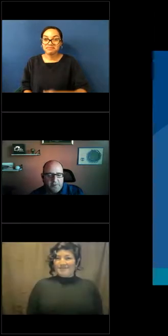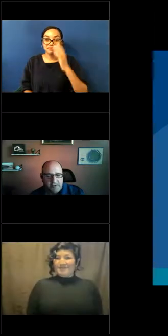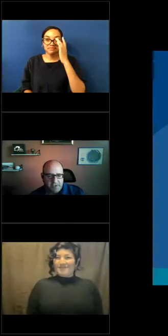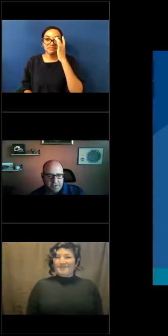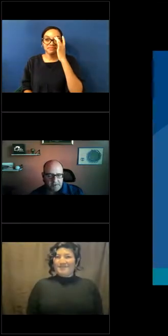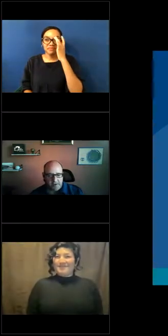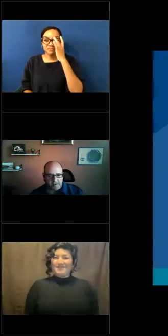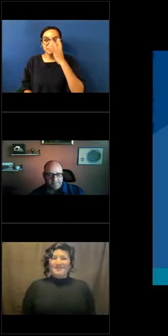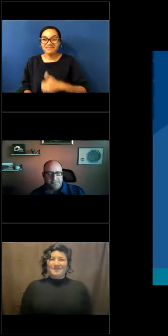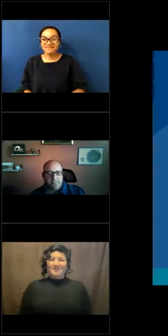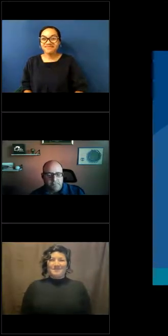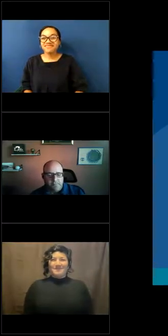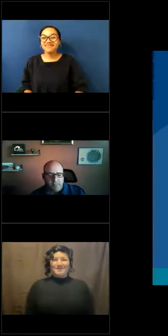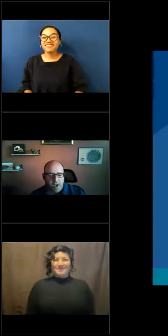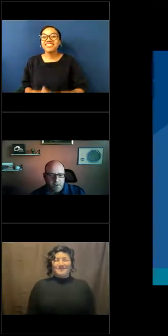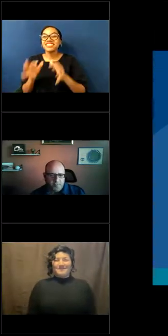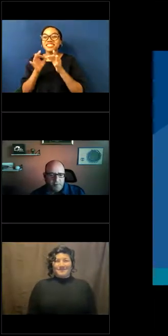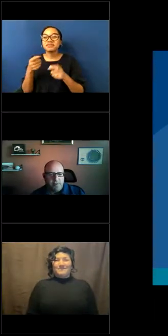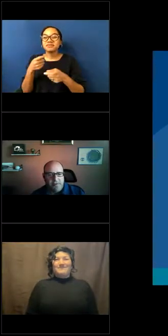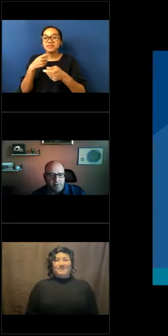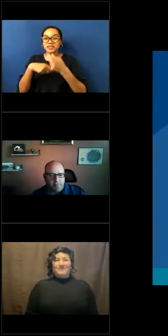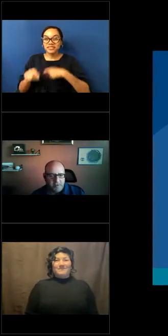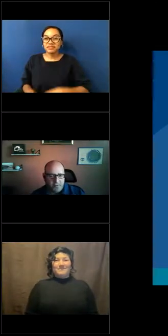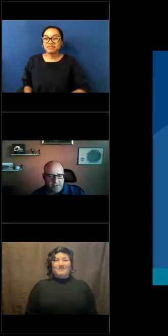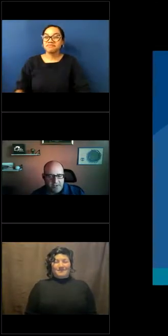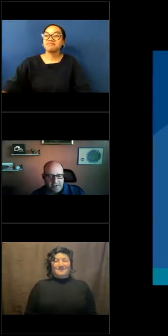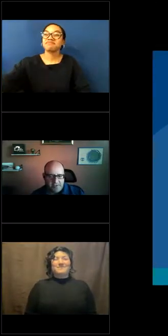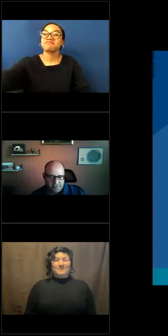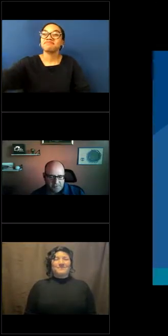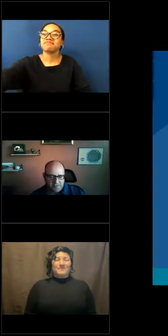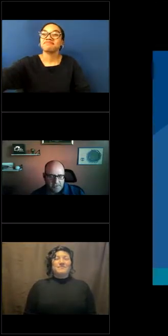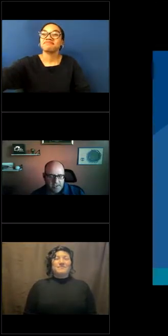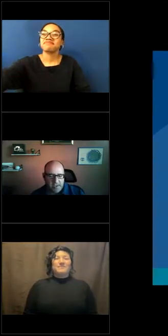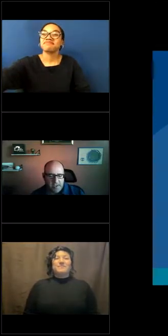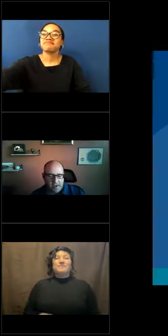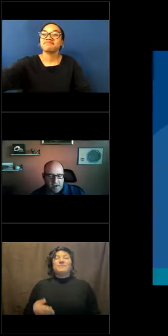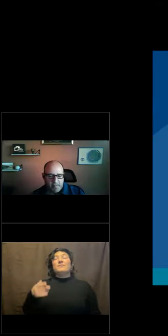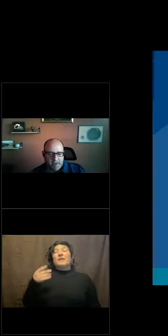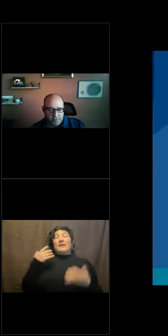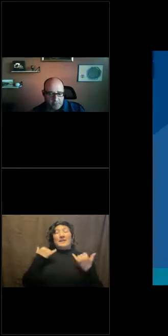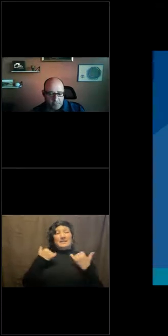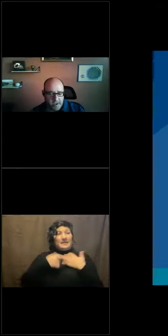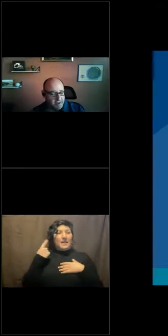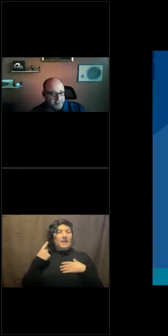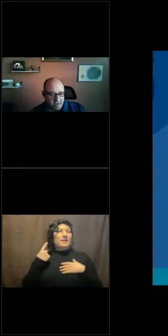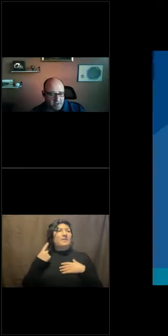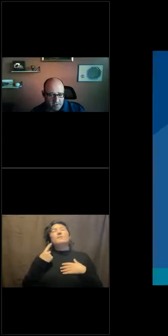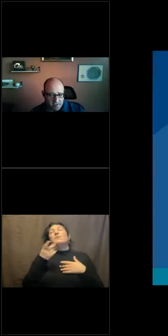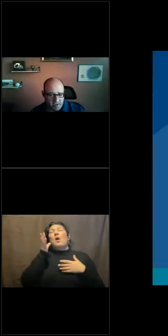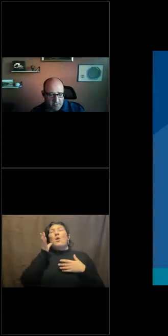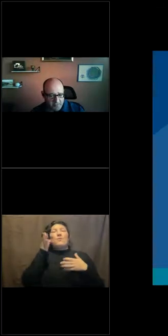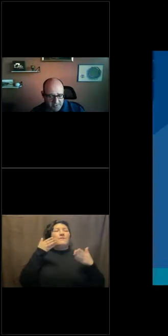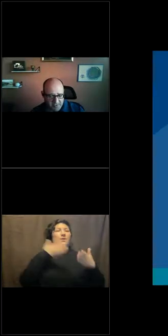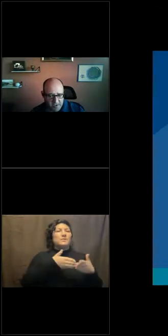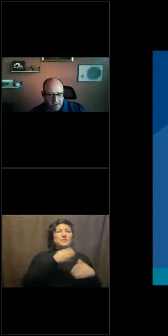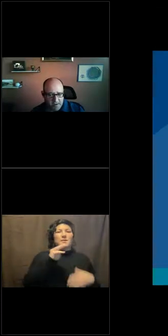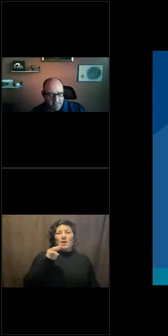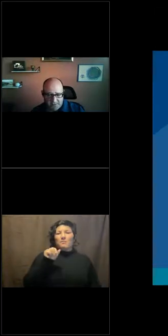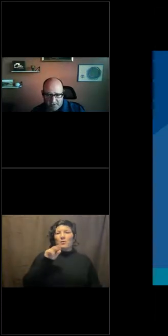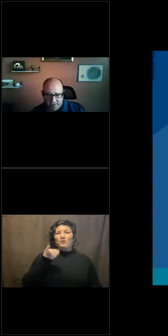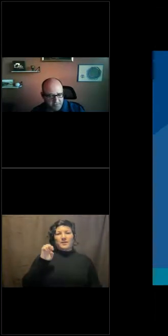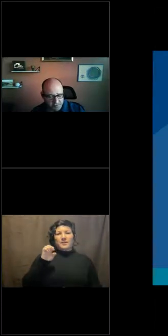Okay, so for today's talk, I'm going to focus on marine fish and sea turtles. I have studied both of